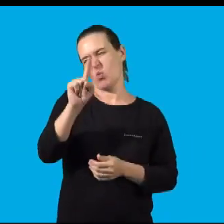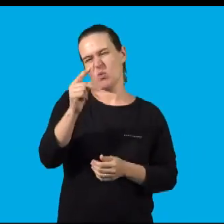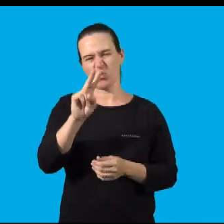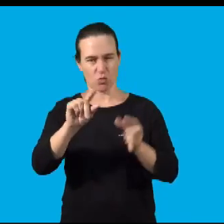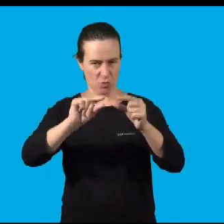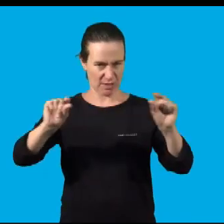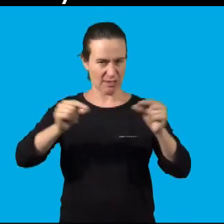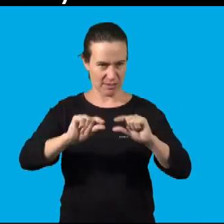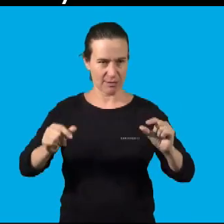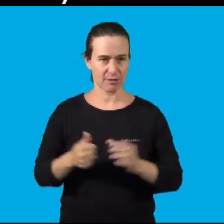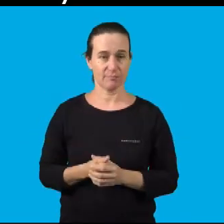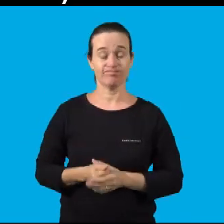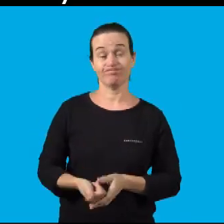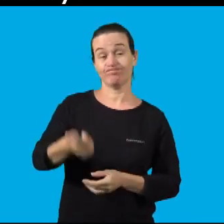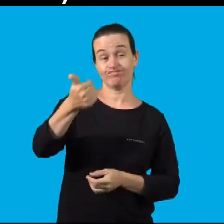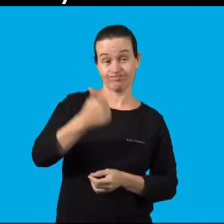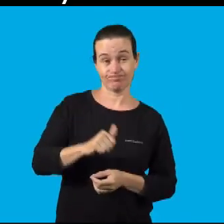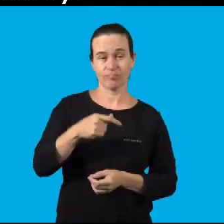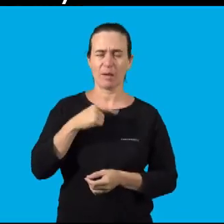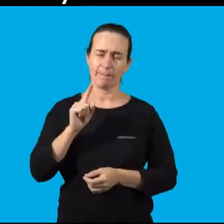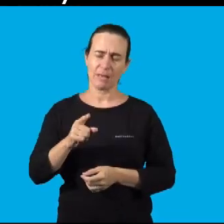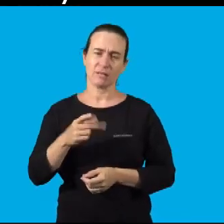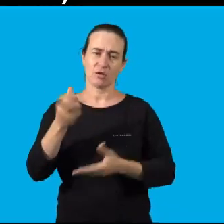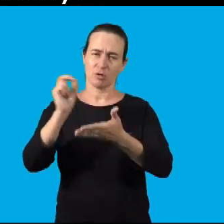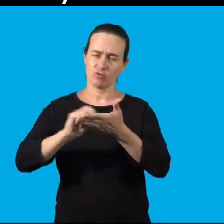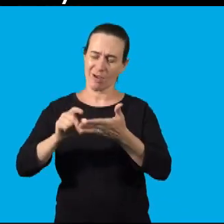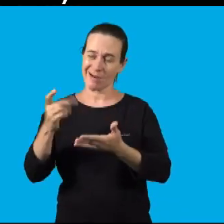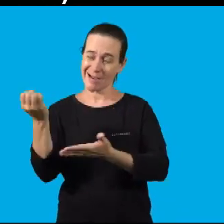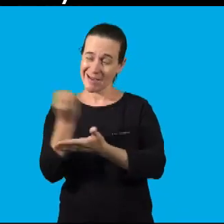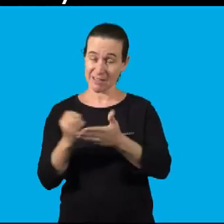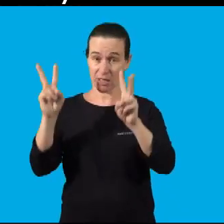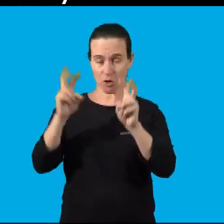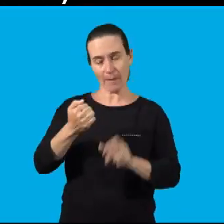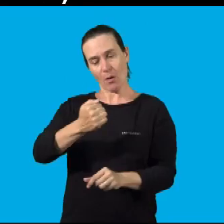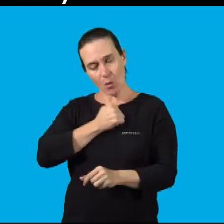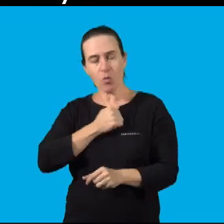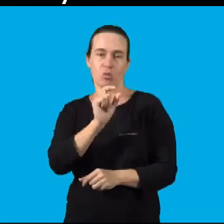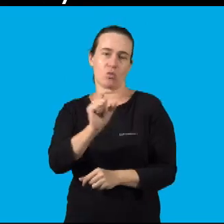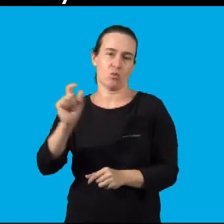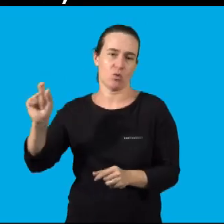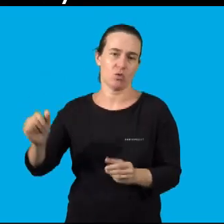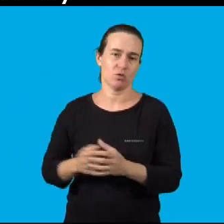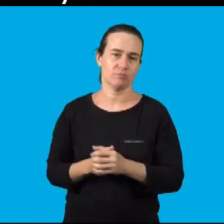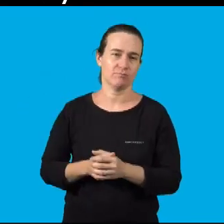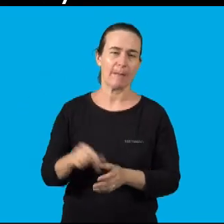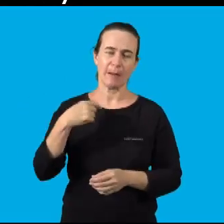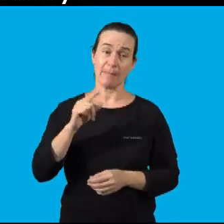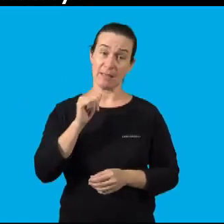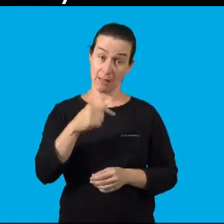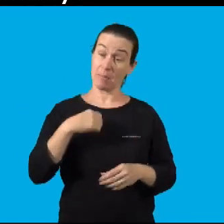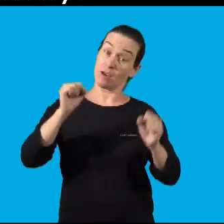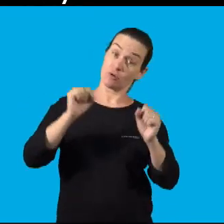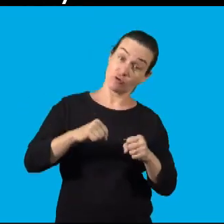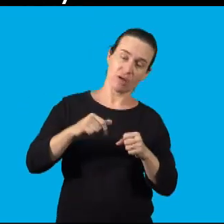two. Next, rewrite the essay topic in your own words and state your